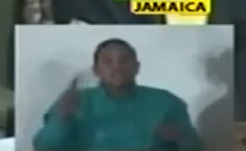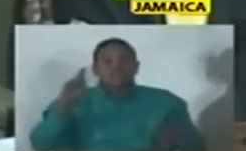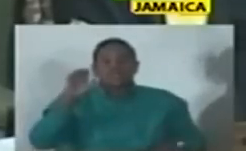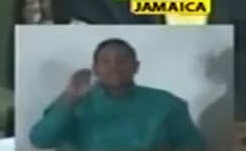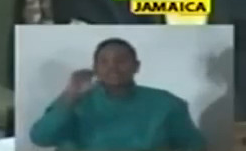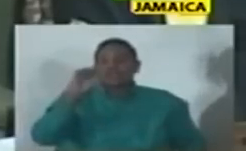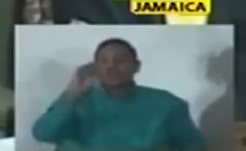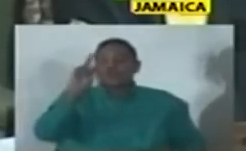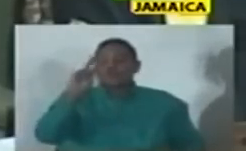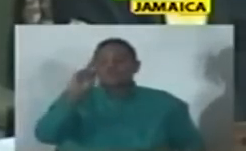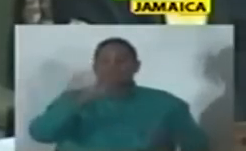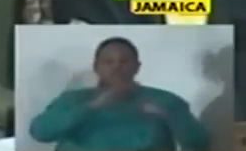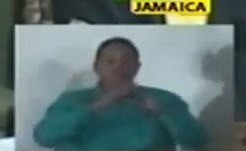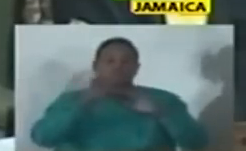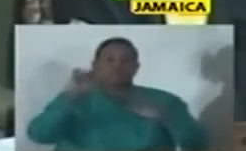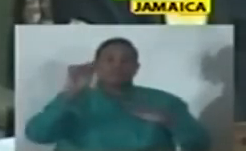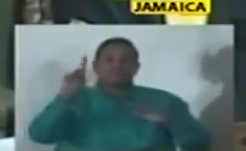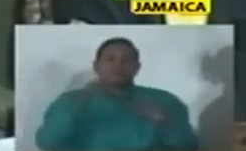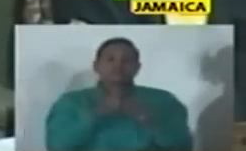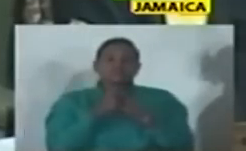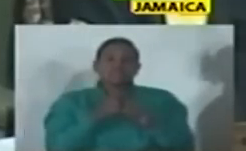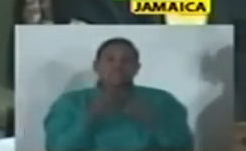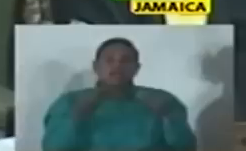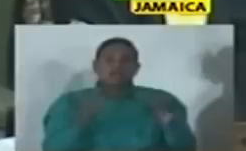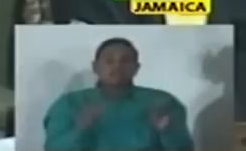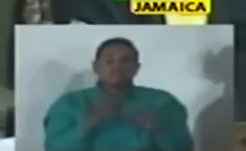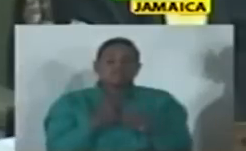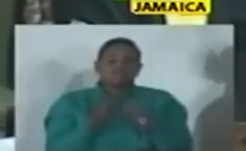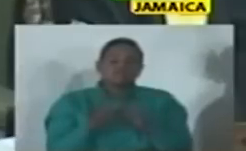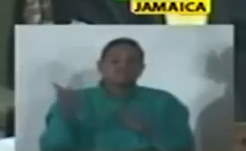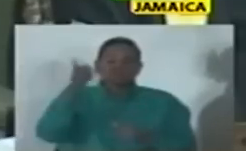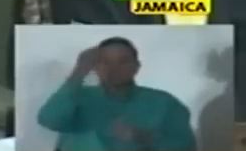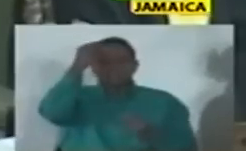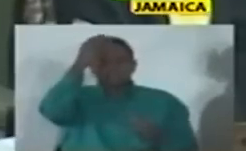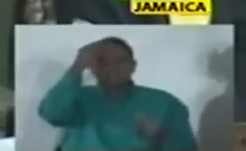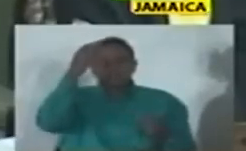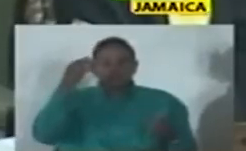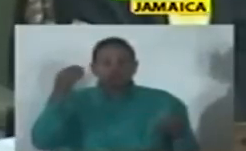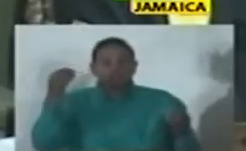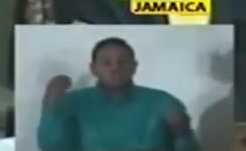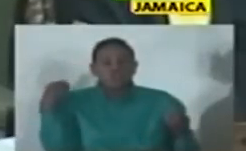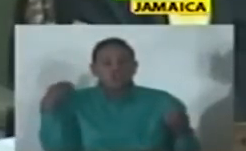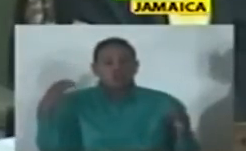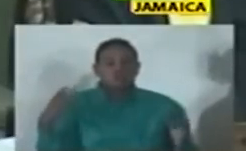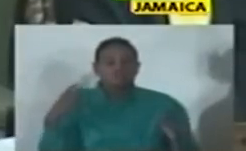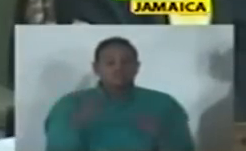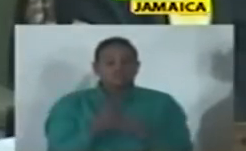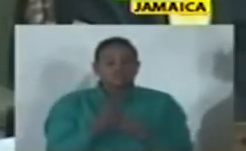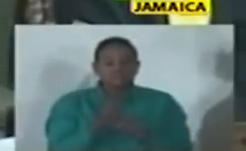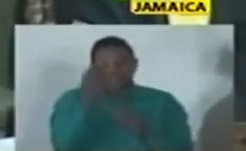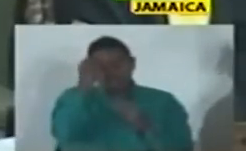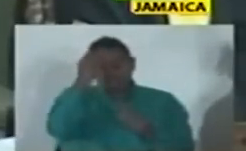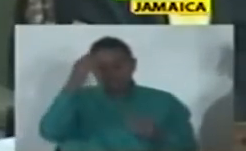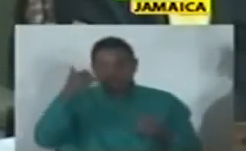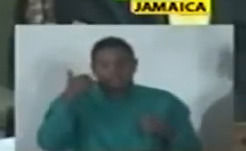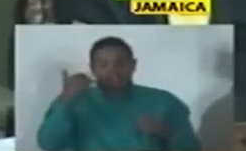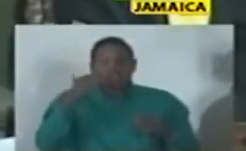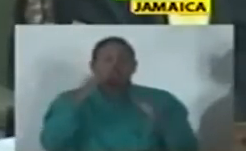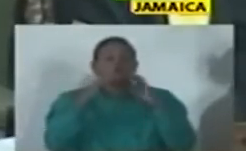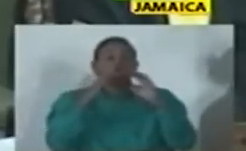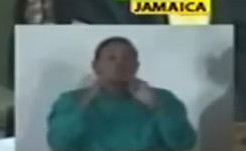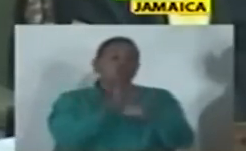Limited and the Office of the Chief Information Officer to the Information and Telecommunications